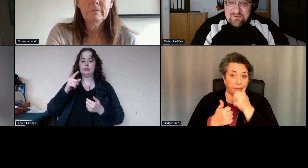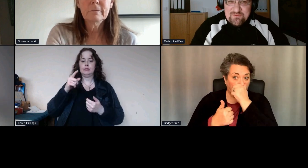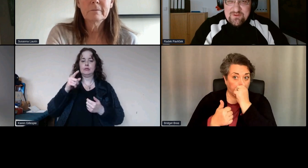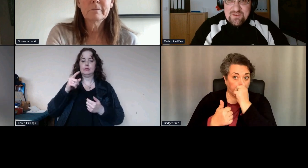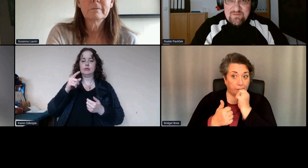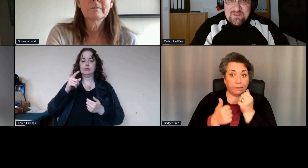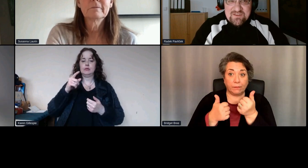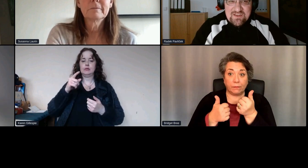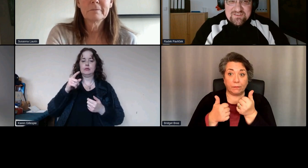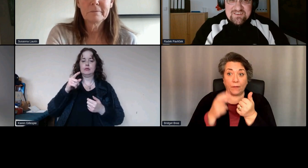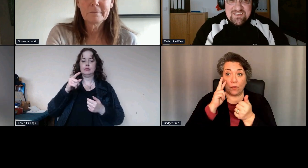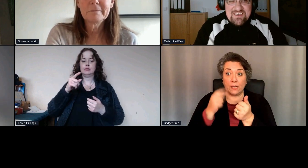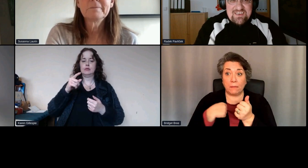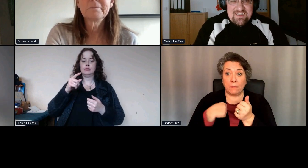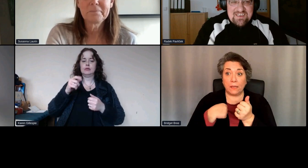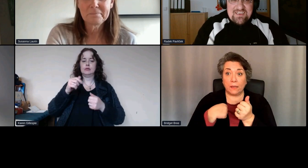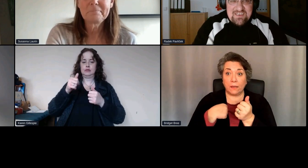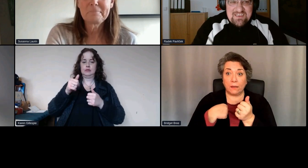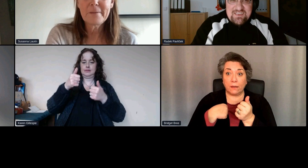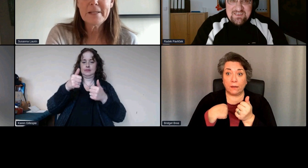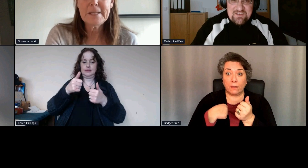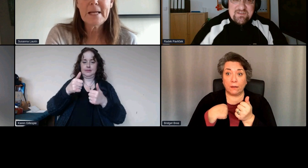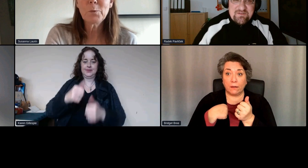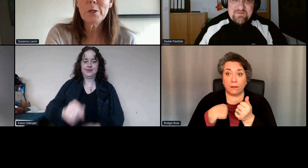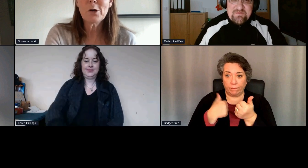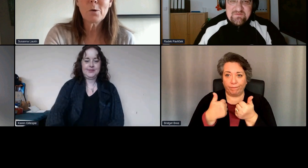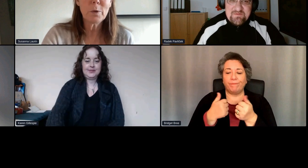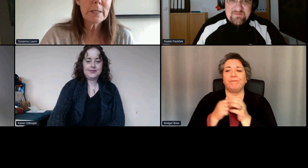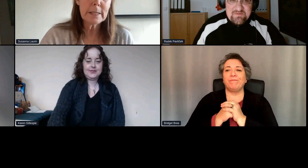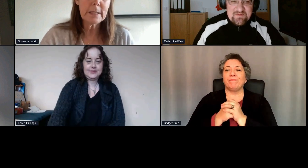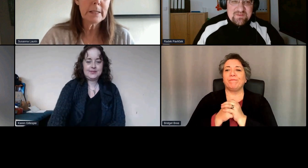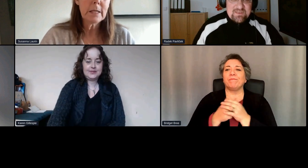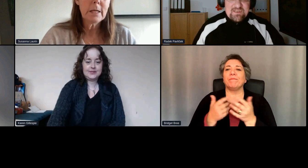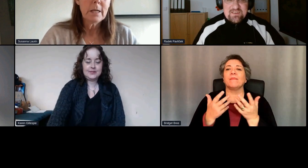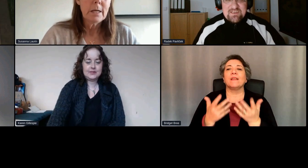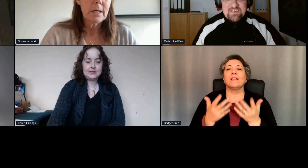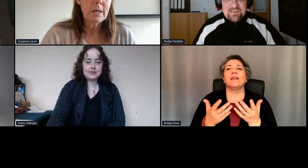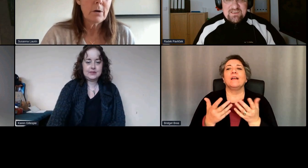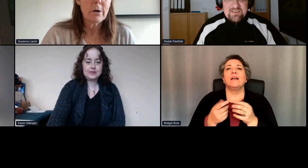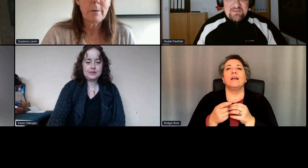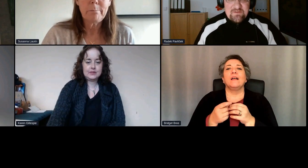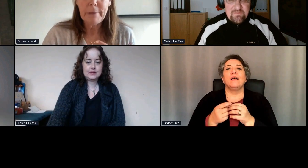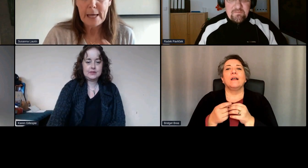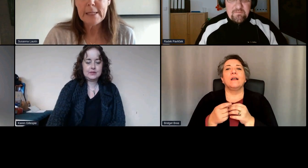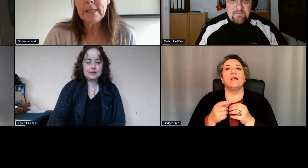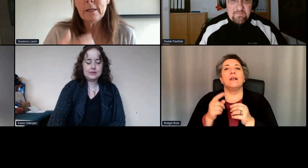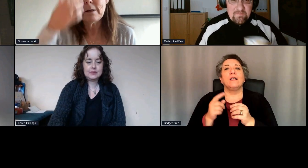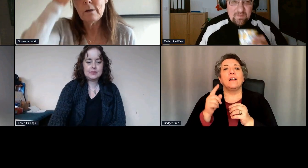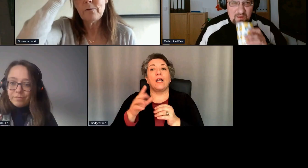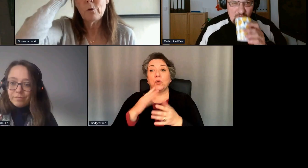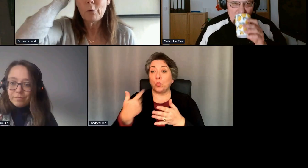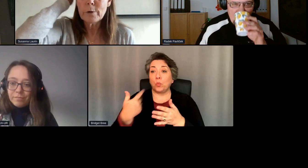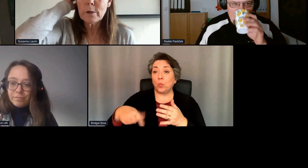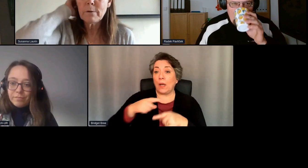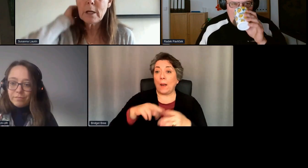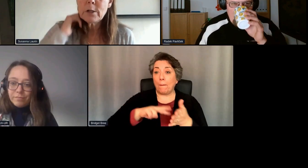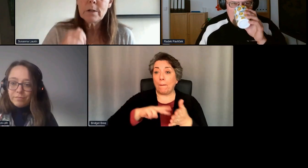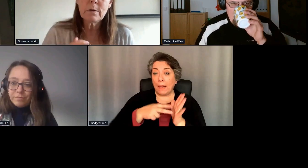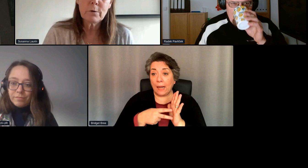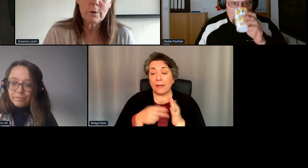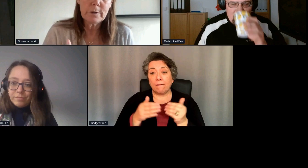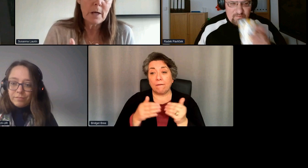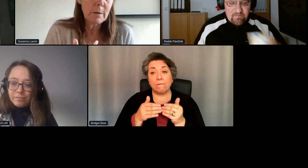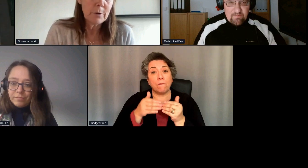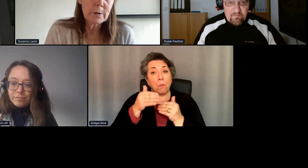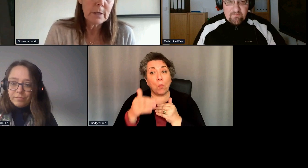target or to the expected target. Yes, and we still are planning for more certifications.